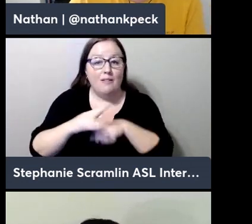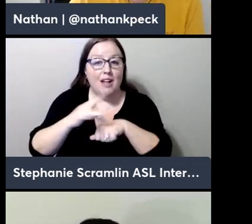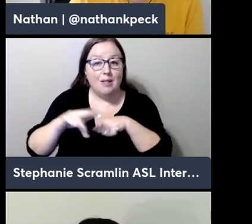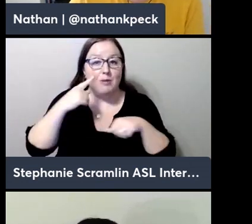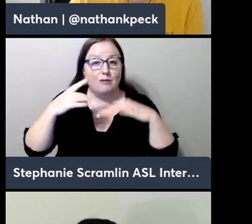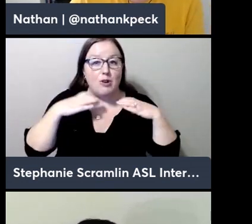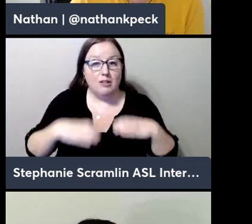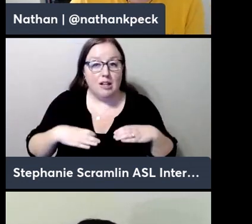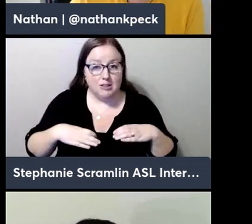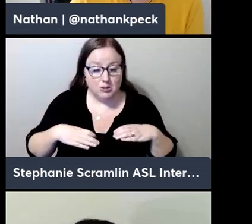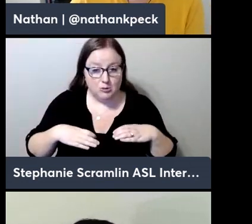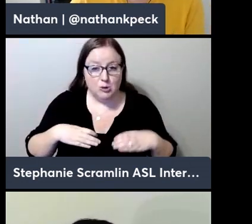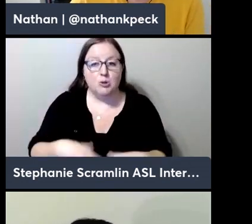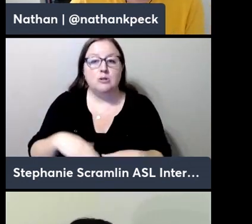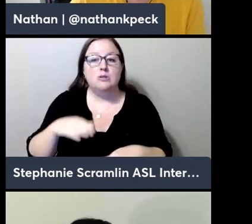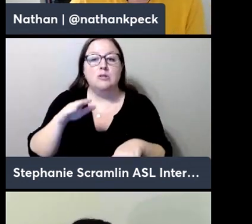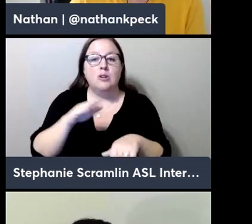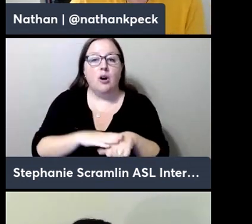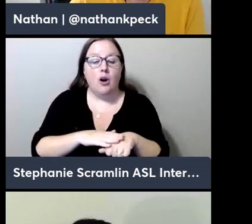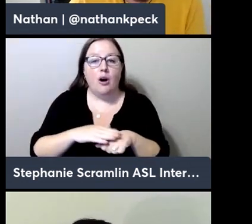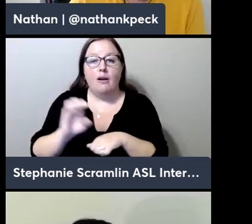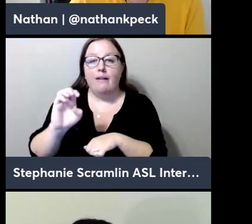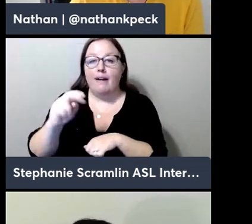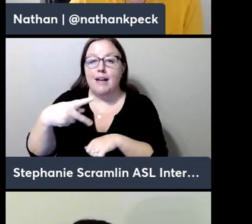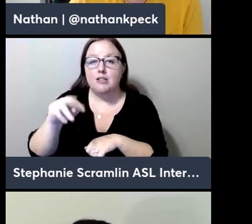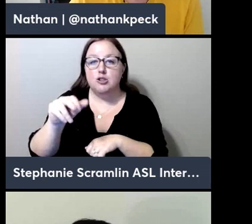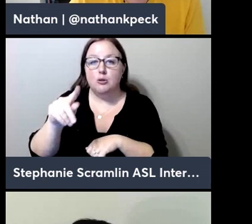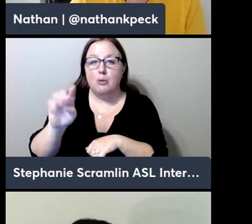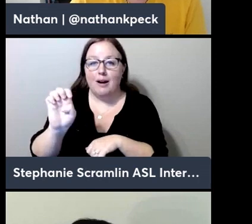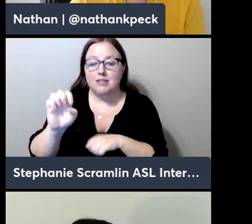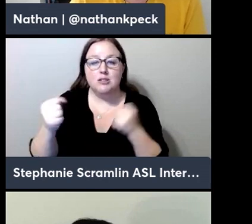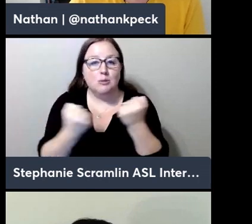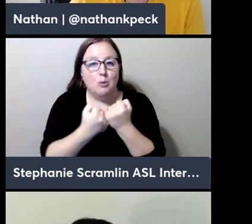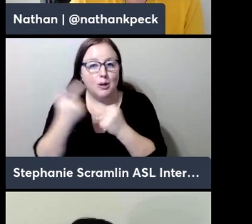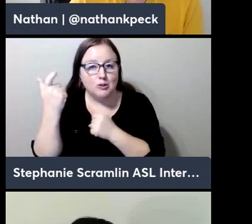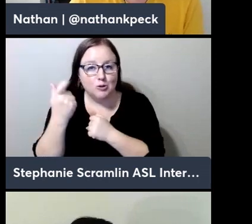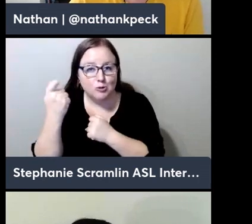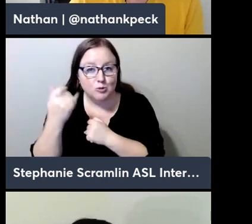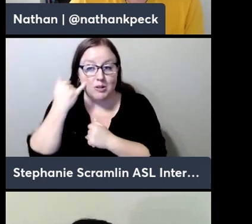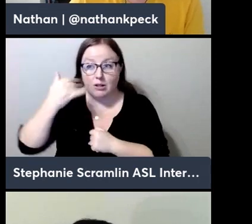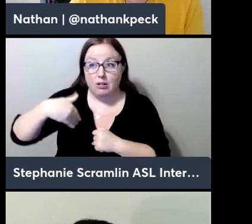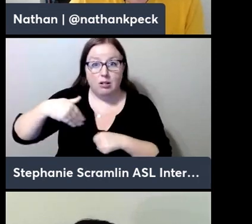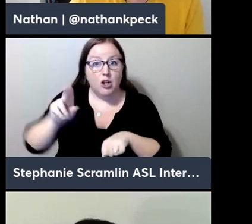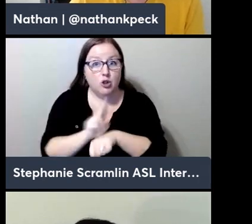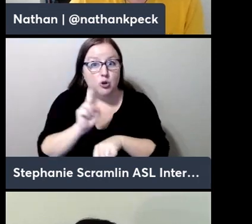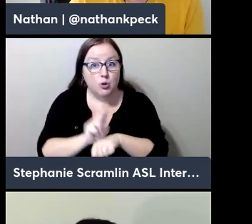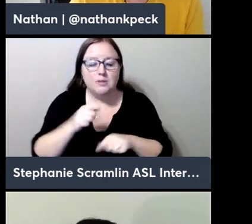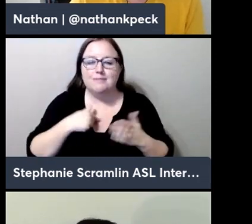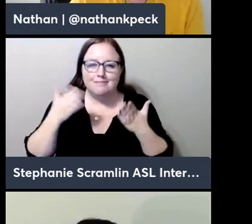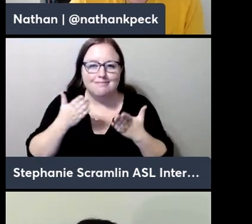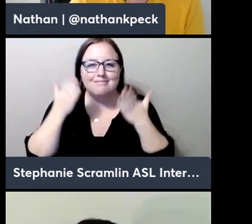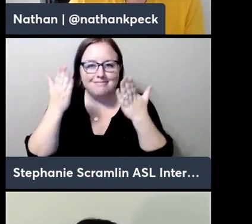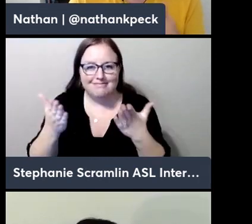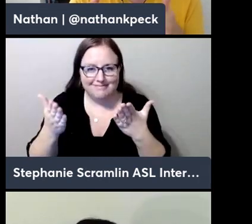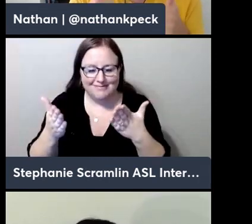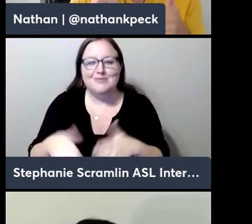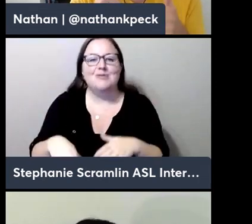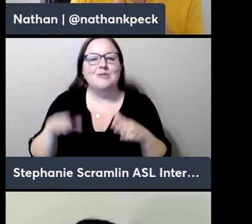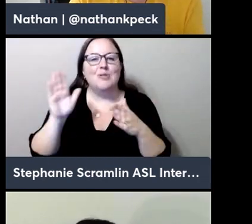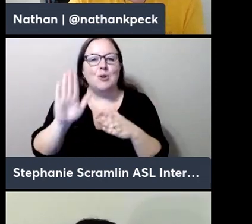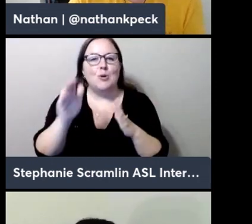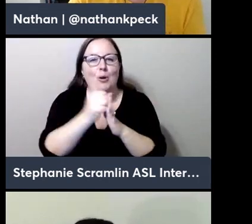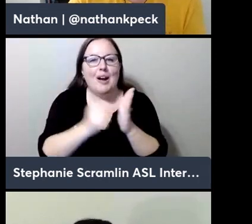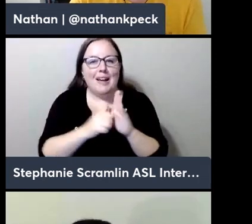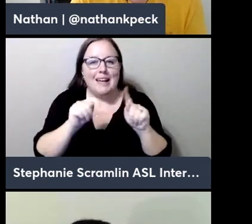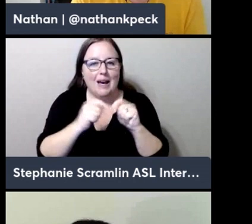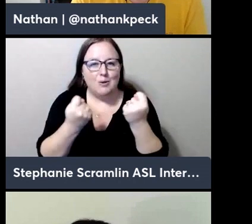customers on, enterprise support subscriptions. So if you are not already using it, I strongly recommend you reach out to your account team to get yourself